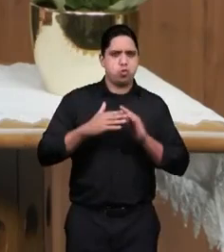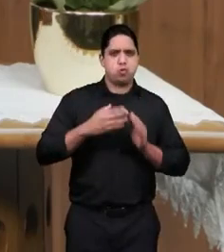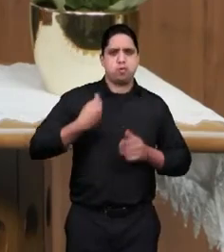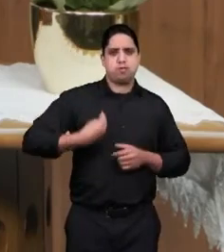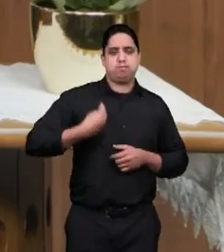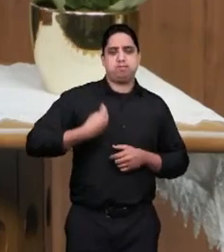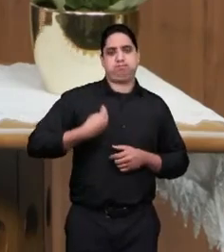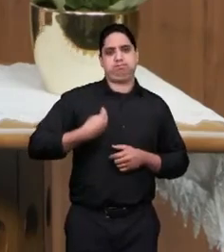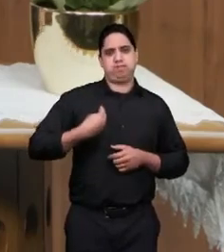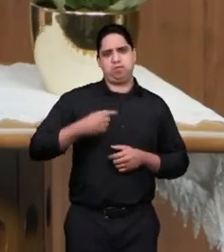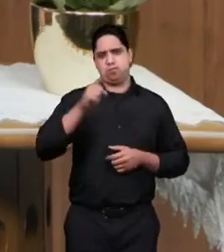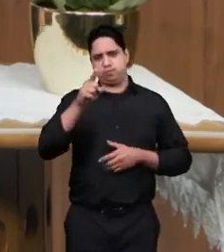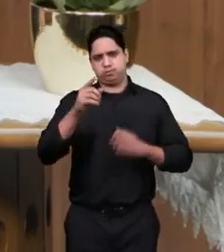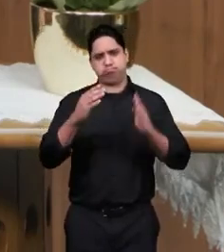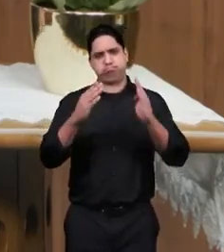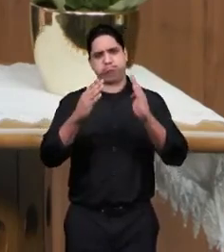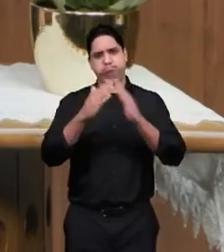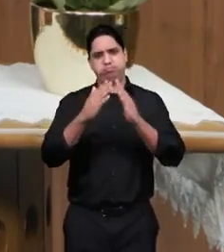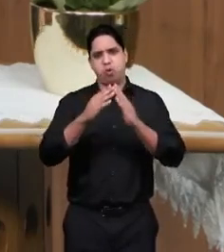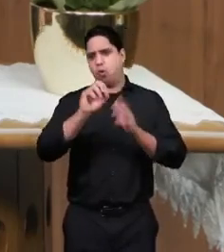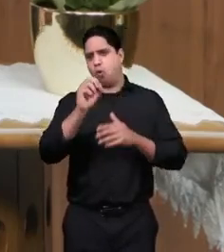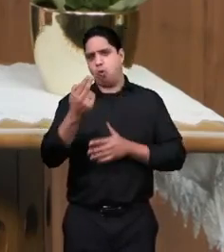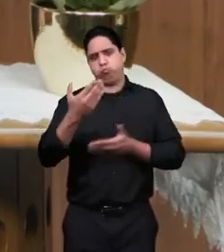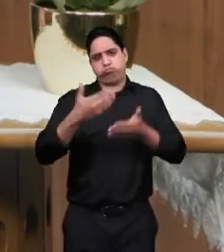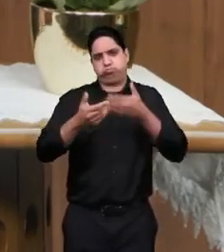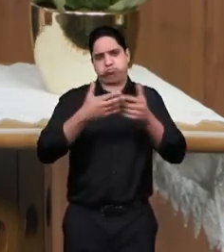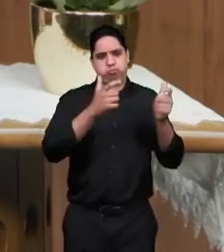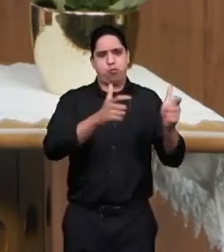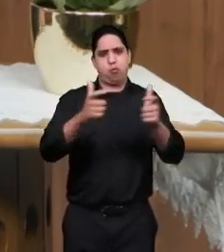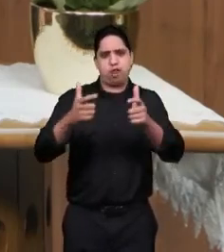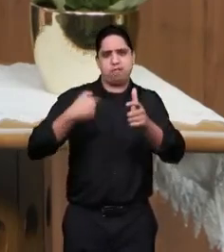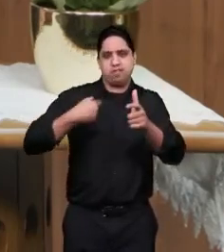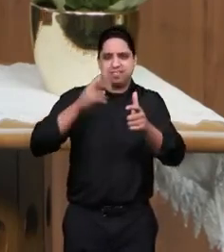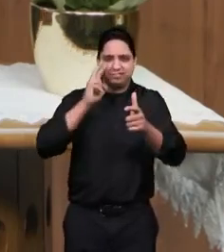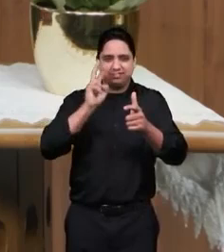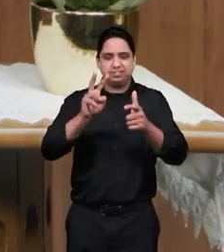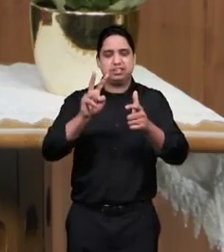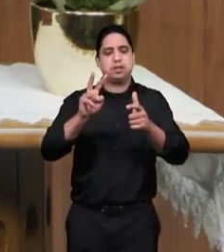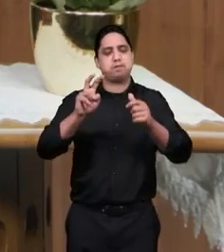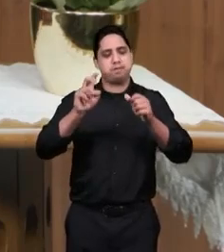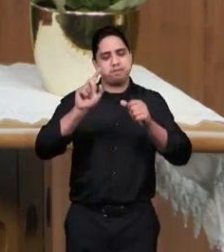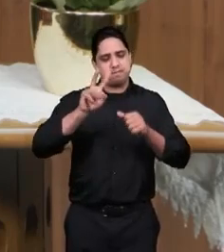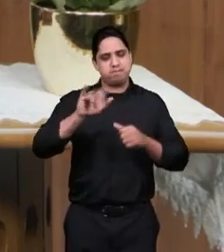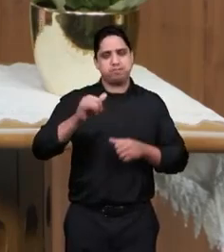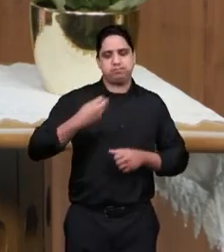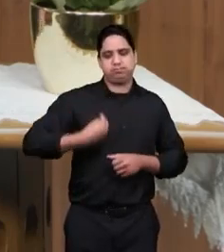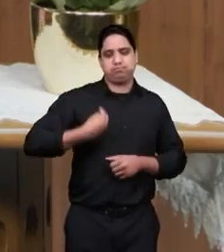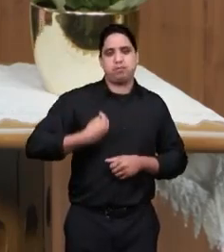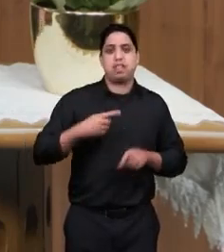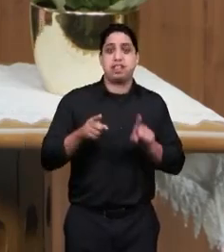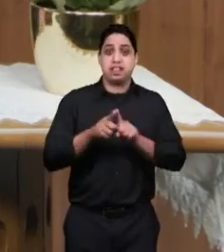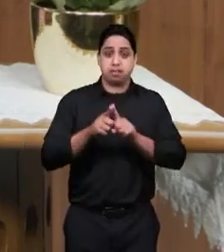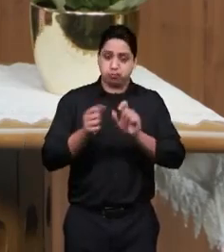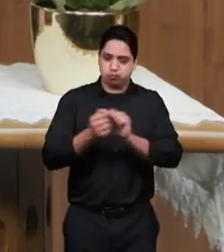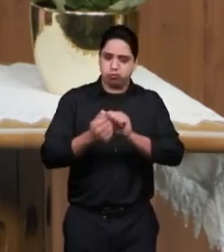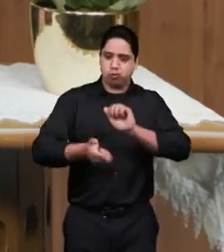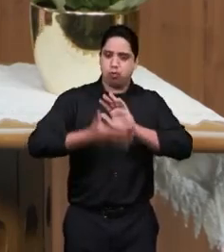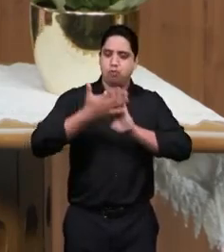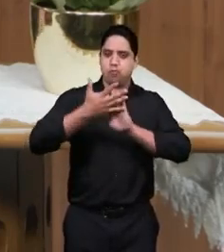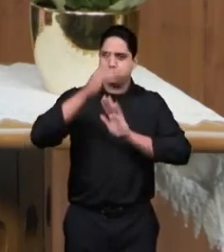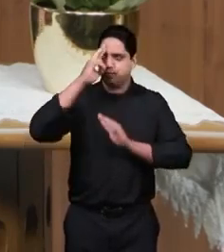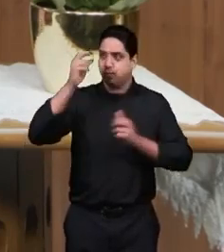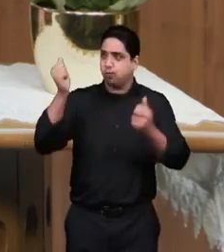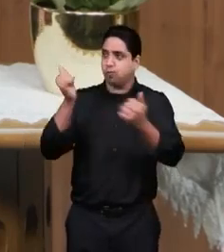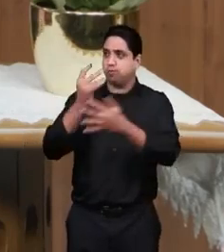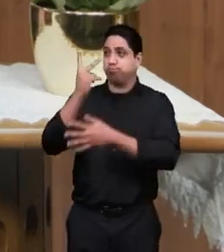participate. You in your home, wherever you may be watching, you will be participating and glorifying